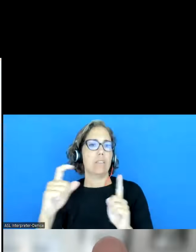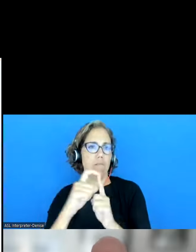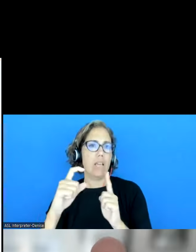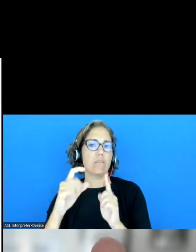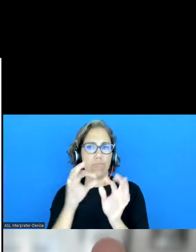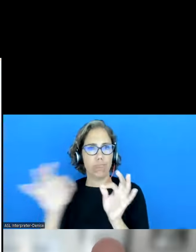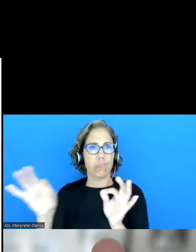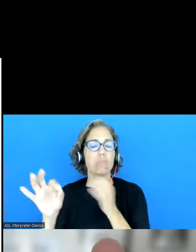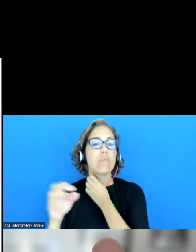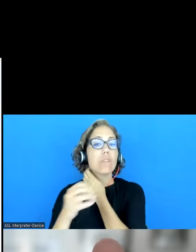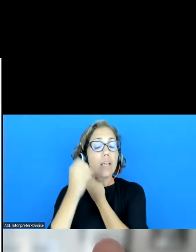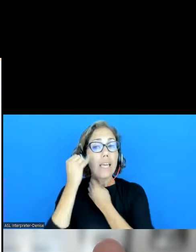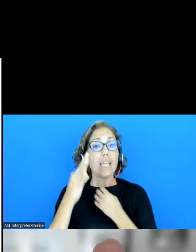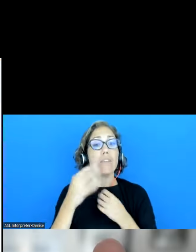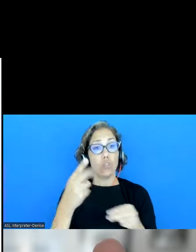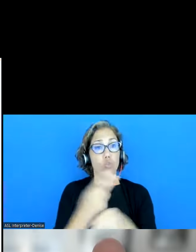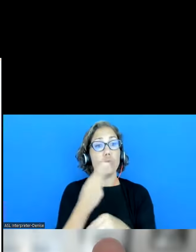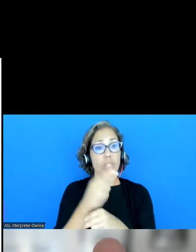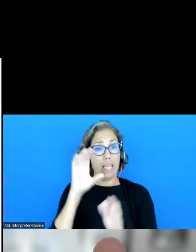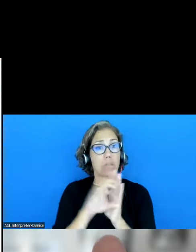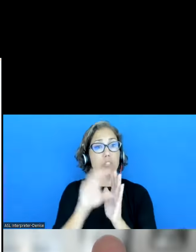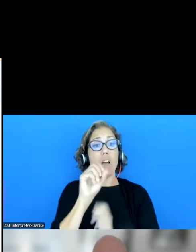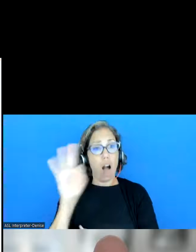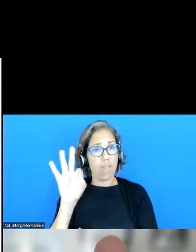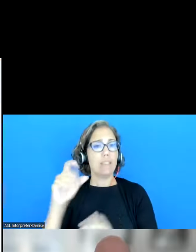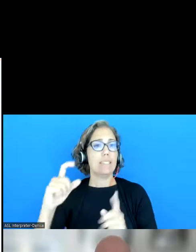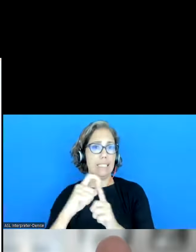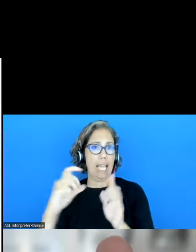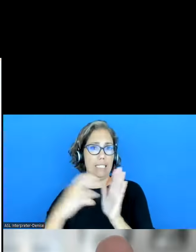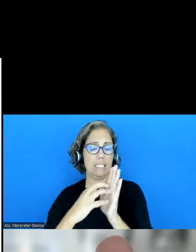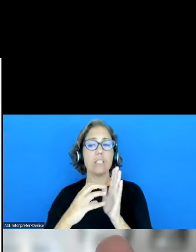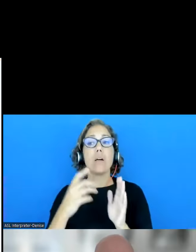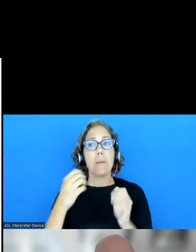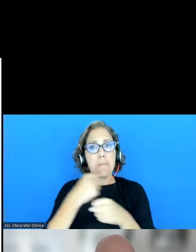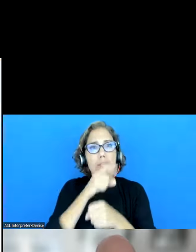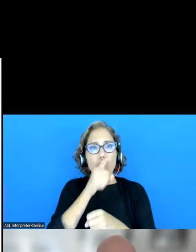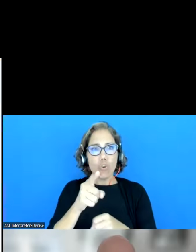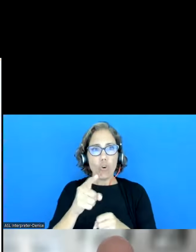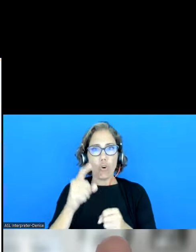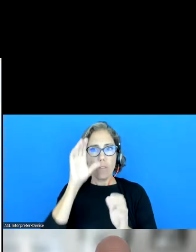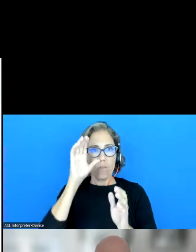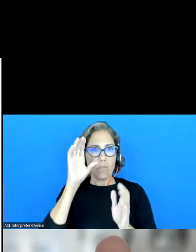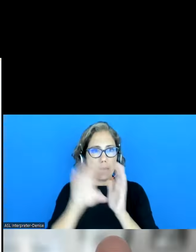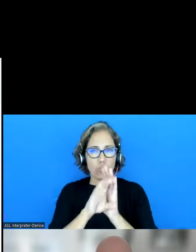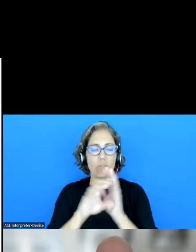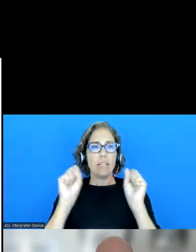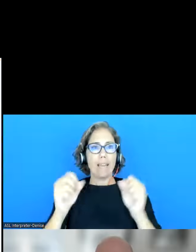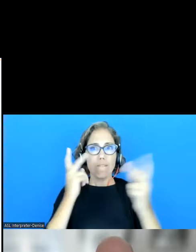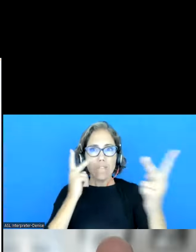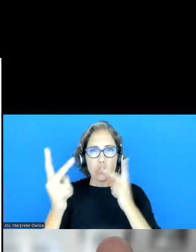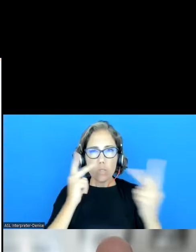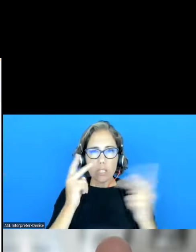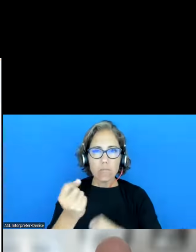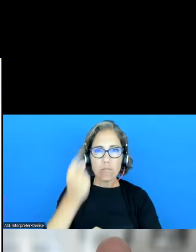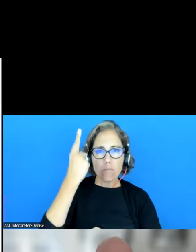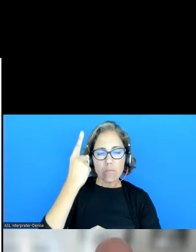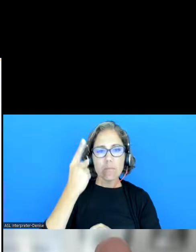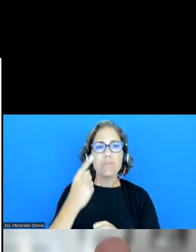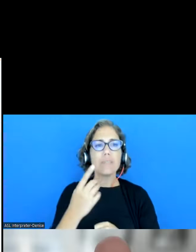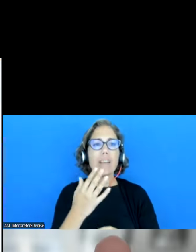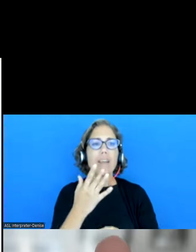if you're using images of text, make sure that text in the image is as visually readable as possible. Follow